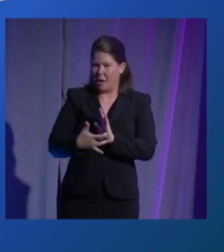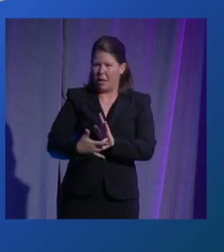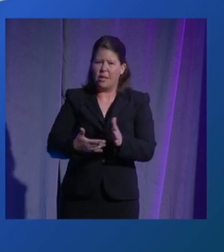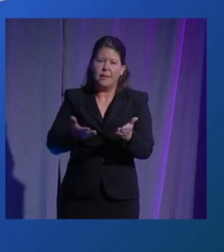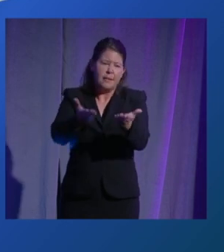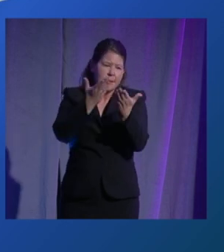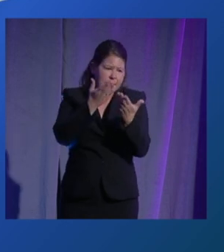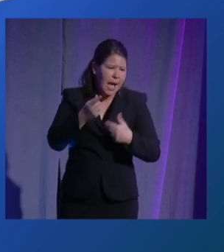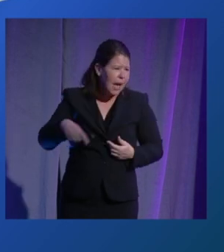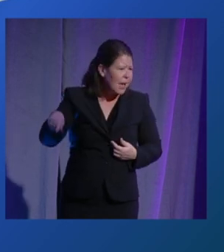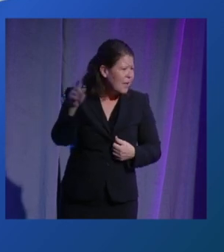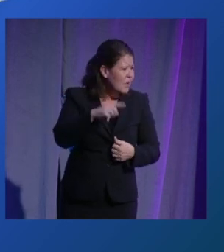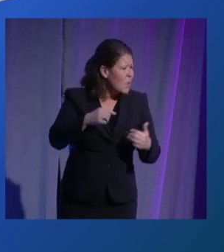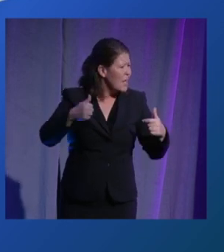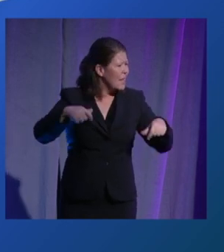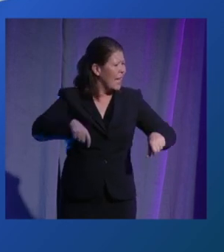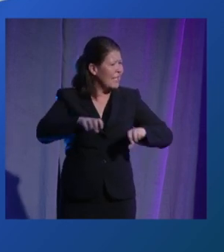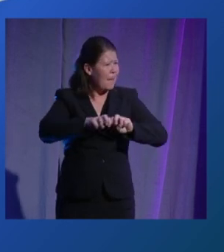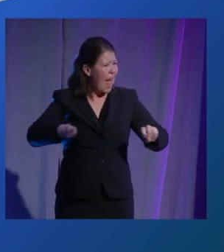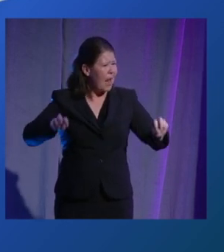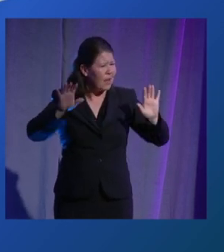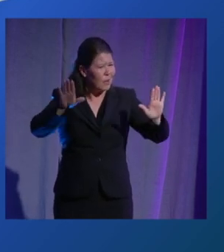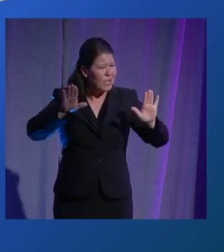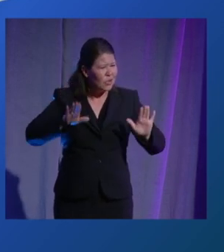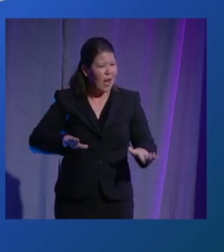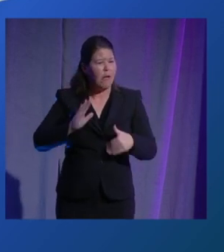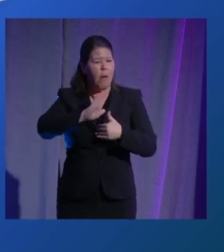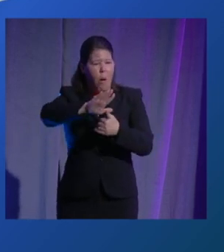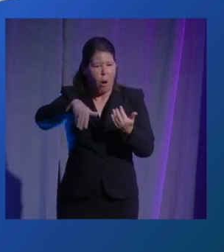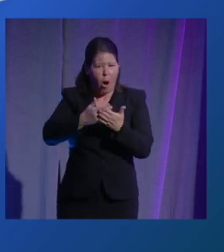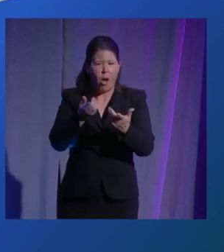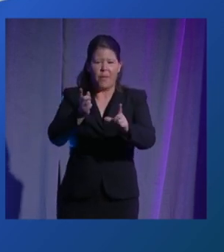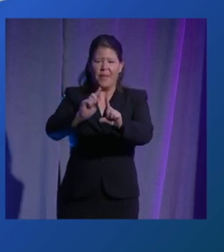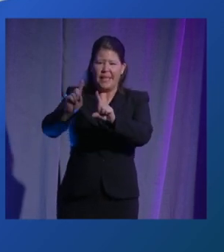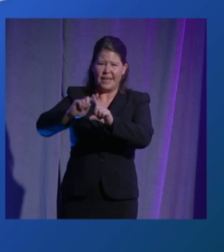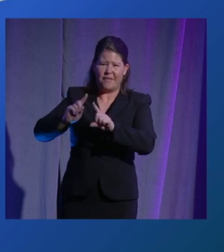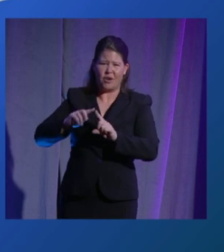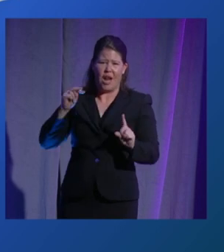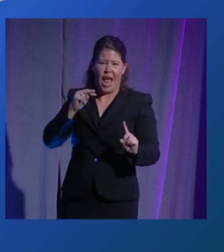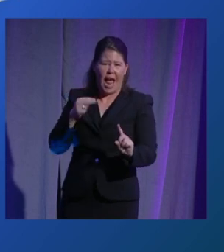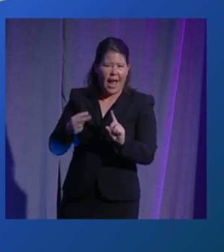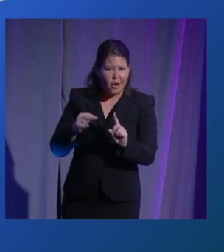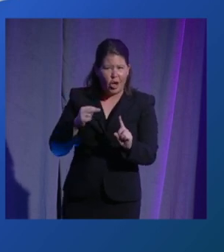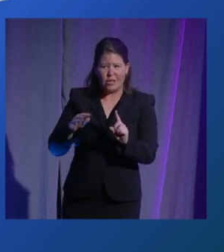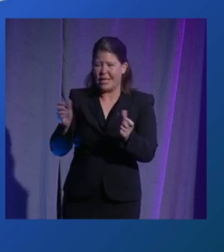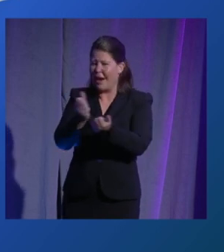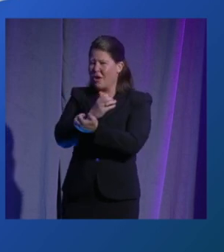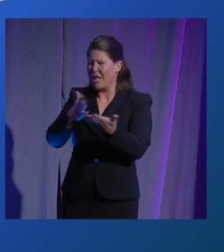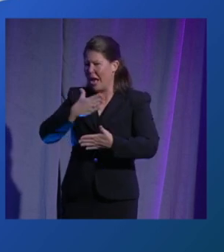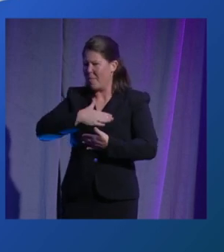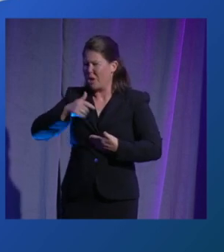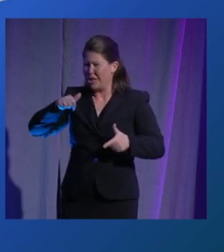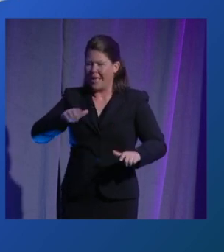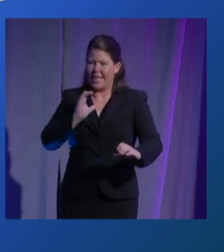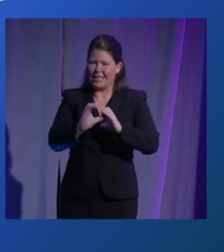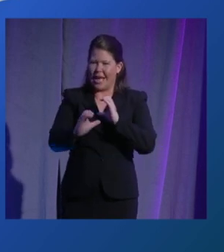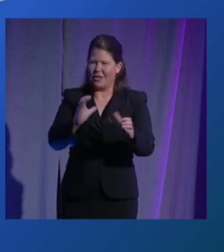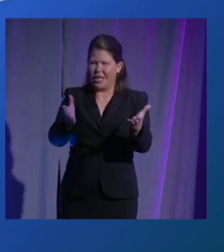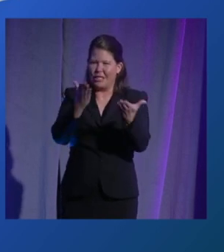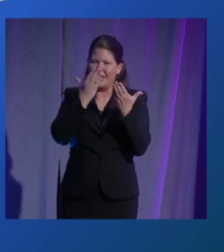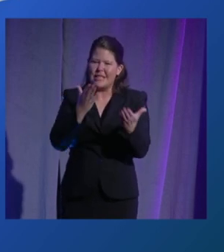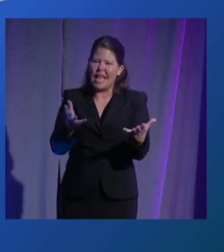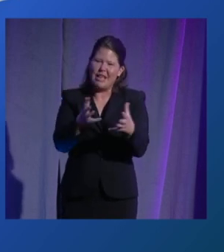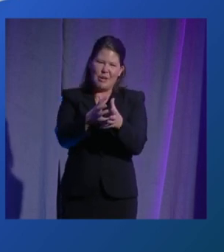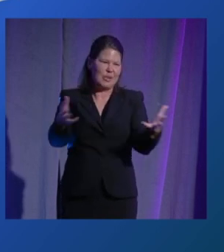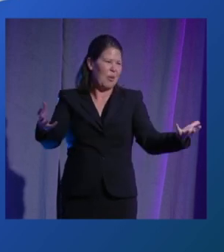the different um angles uh to approach this and I think that I think our audience really appreciated this conversation so thank you thank you very much